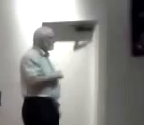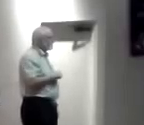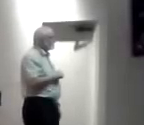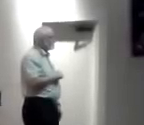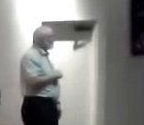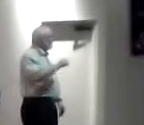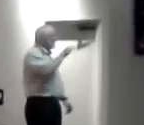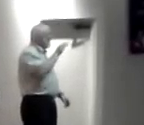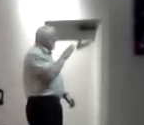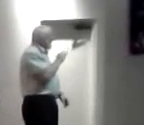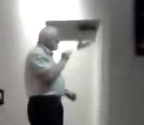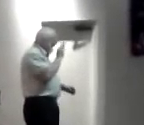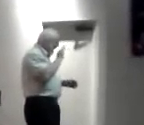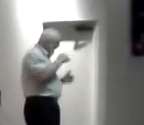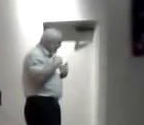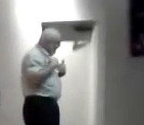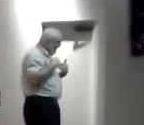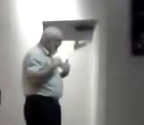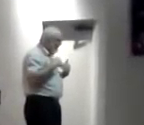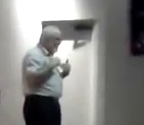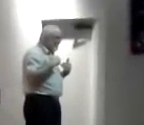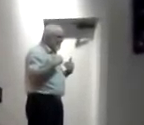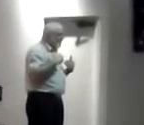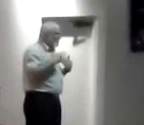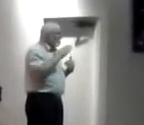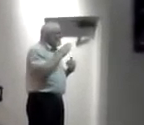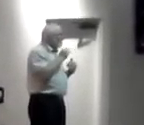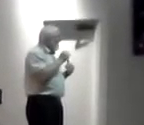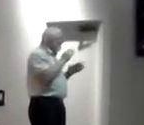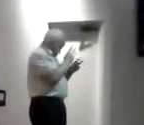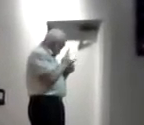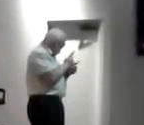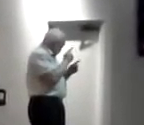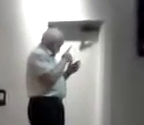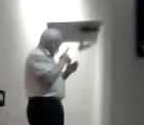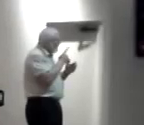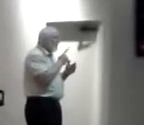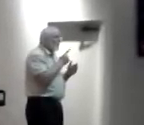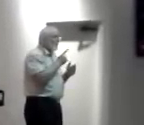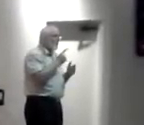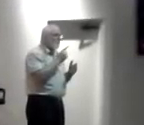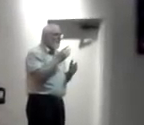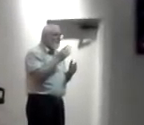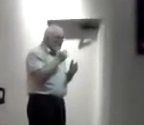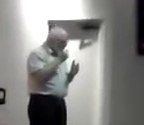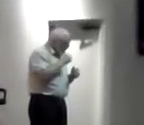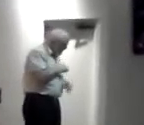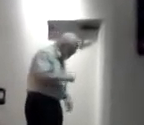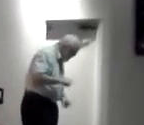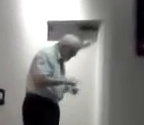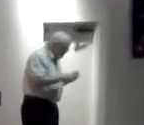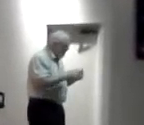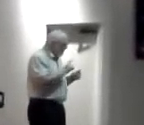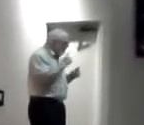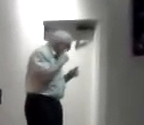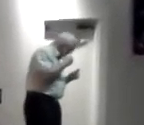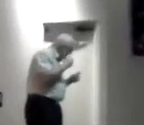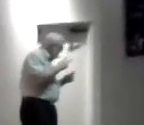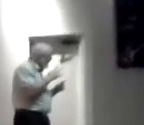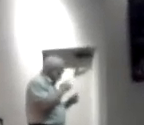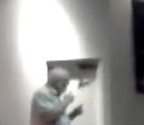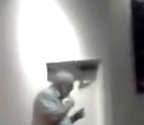And by having that, devoting myself, being careful what your hands do and your feet do and where your eyes see and